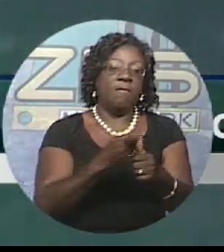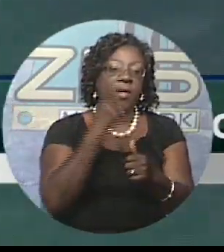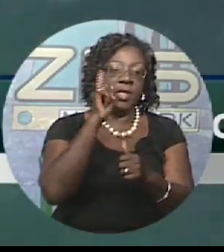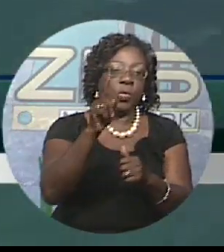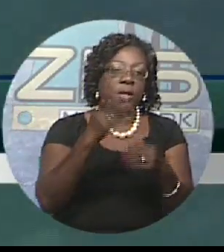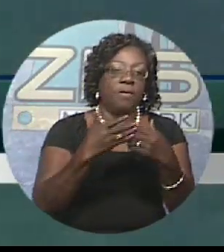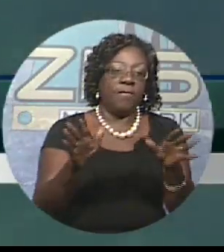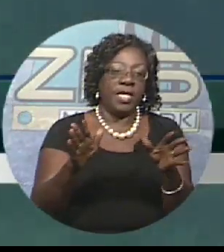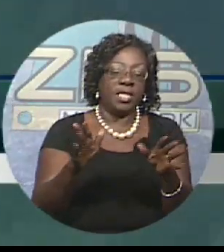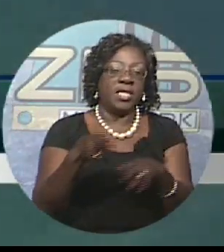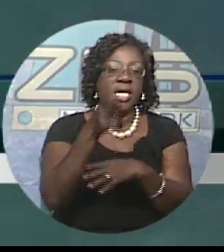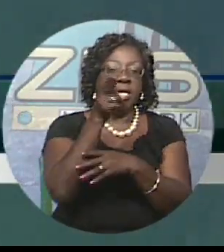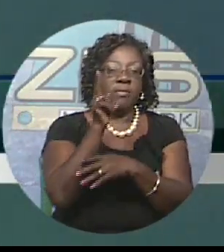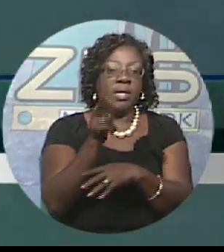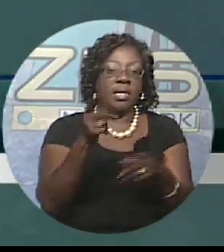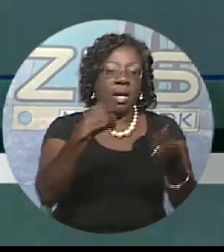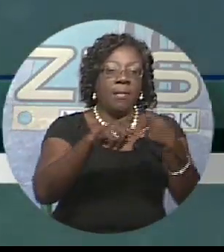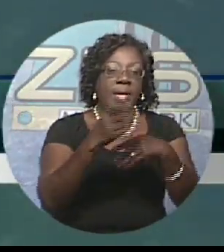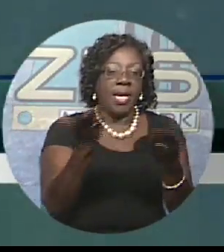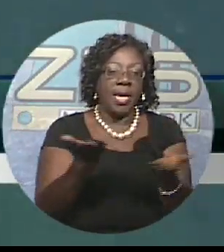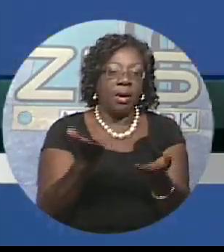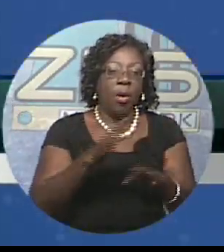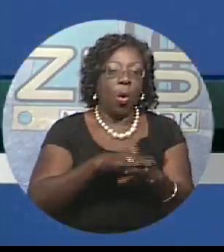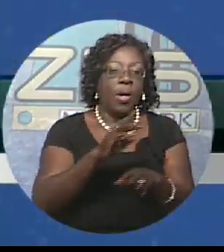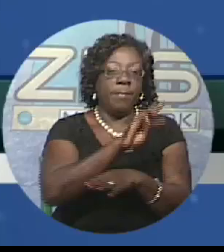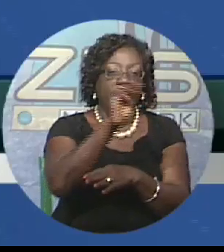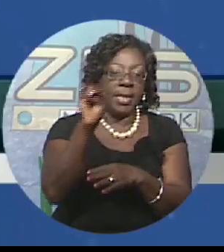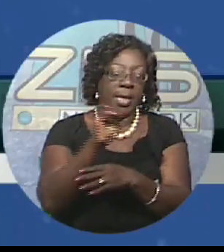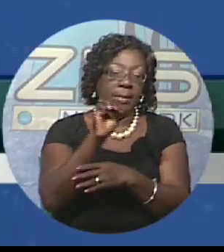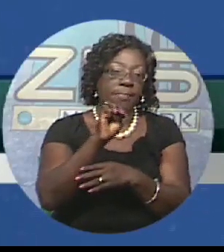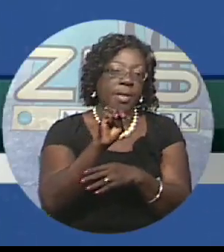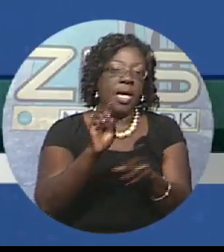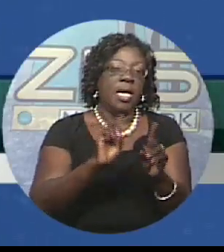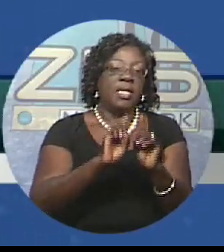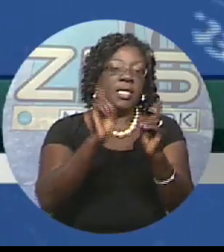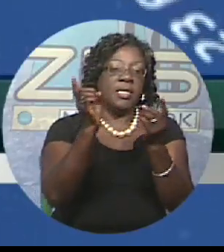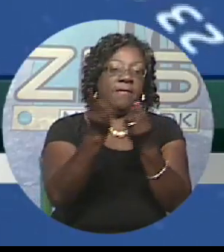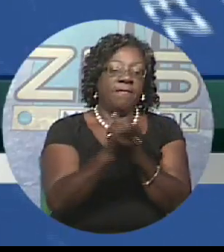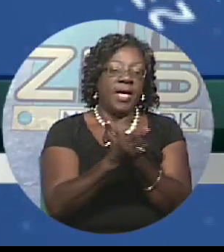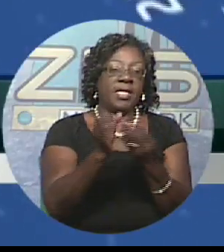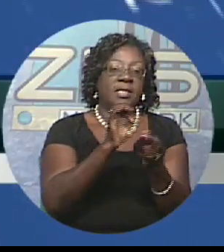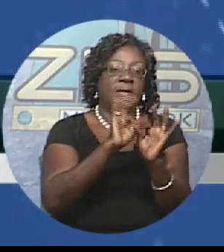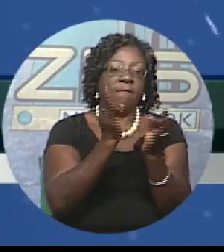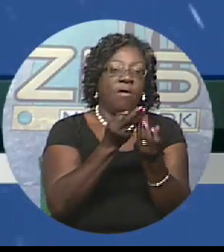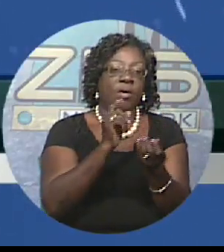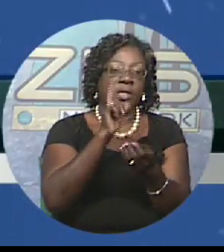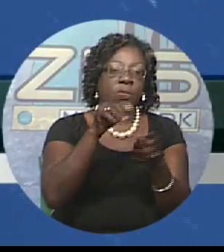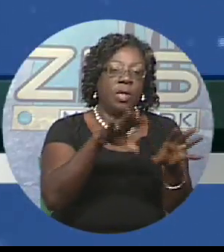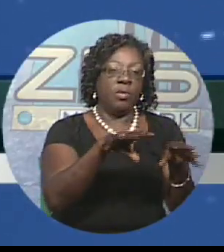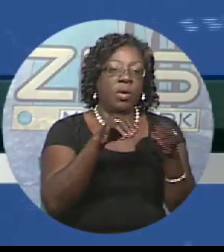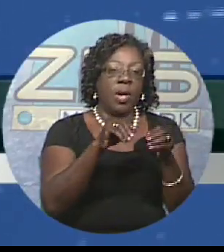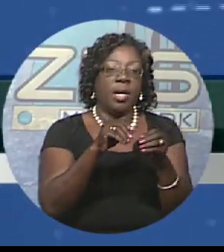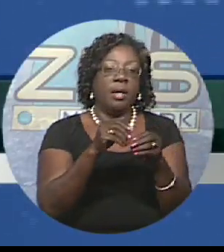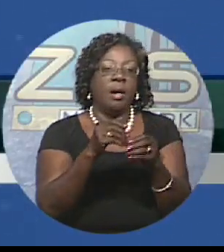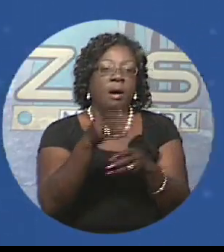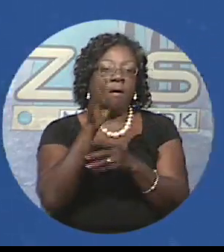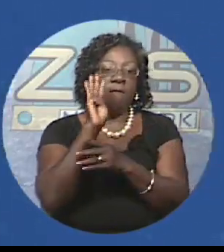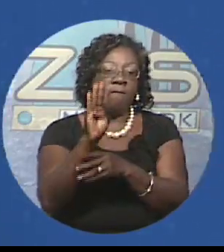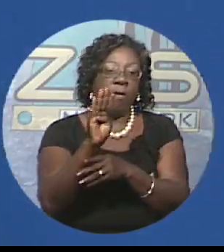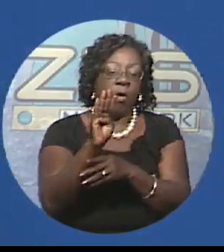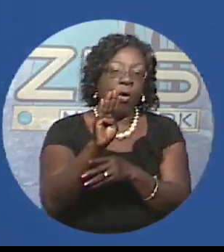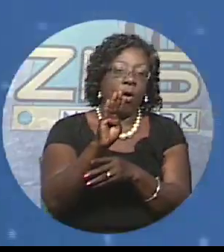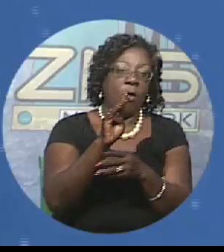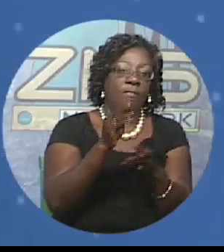Arthur Hanna, will arrive on Monday. The Defense Force will acquire 4 Stand Patrol 4207 craft for